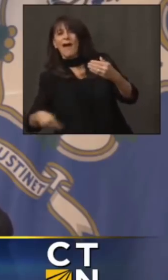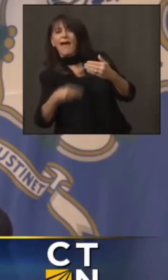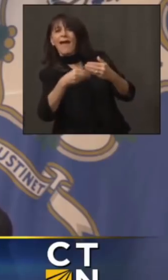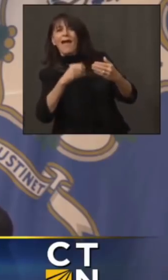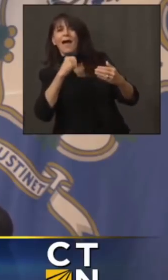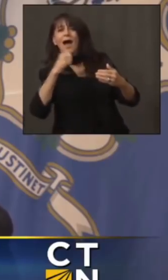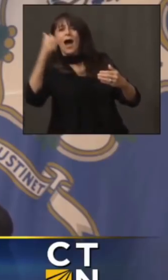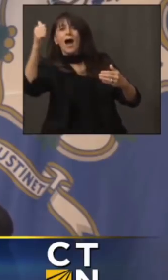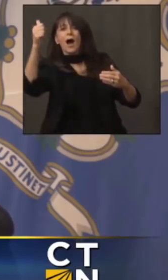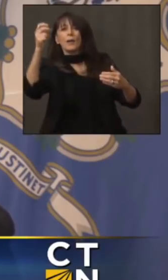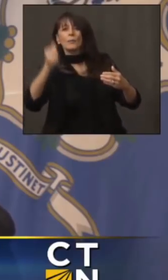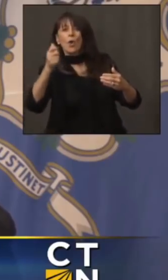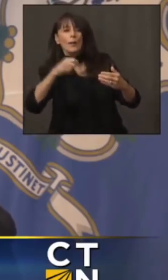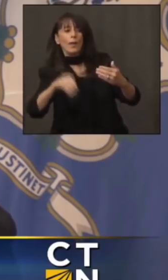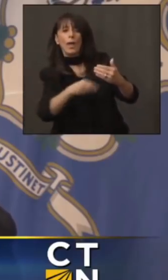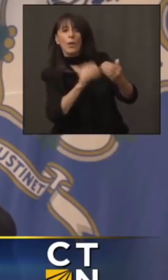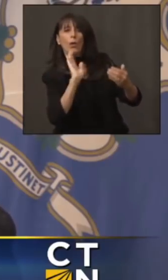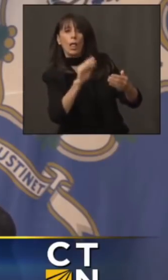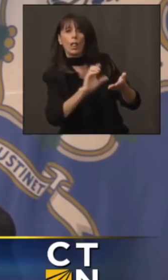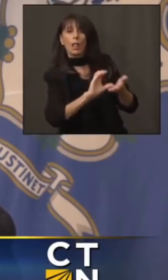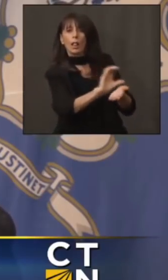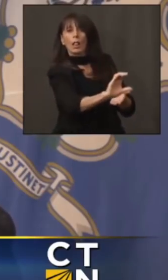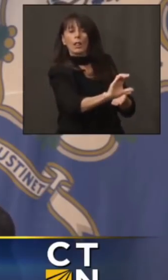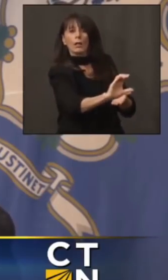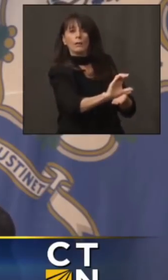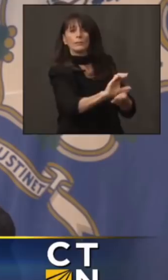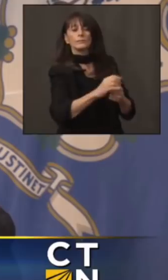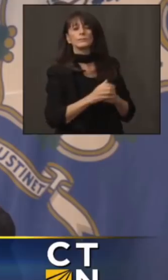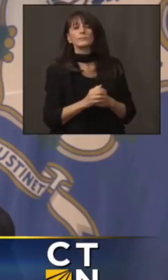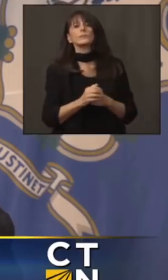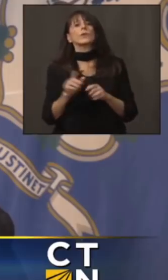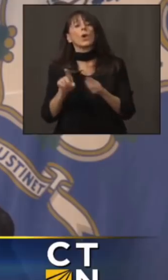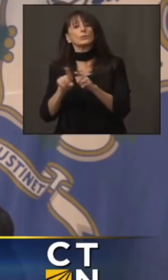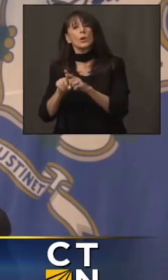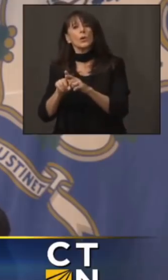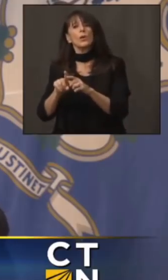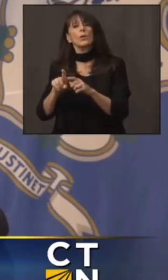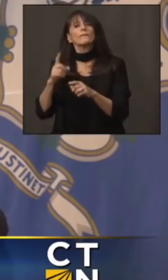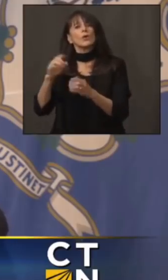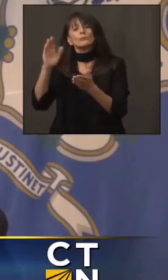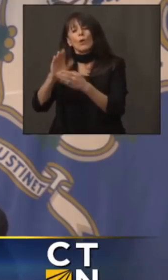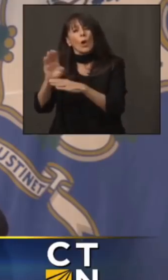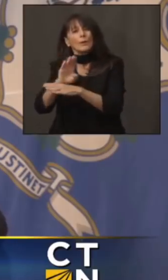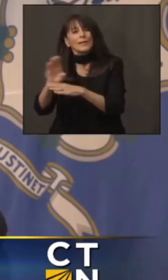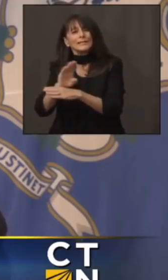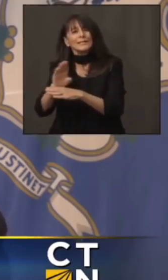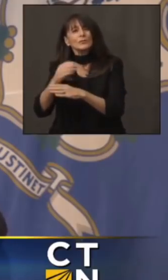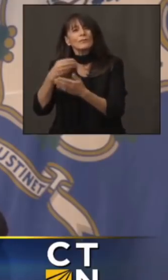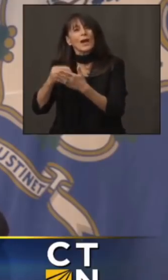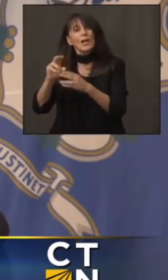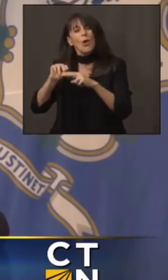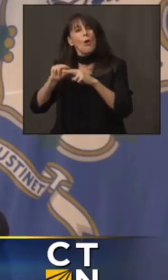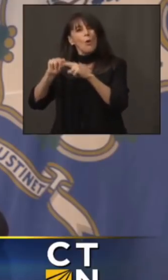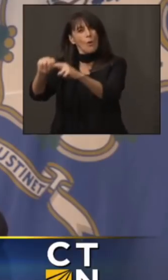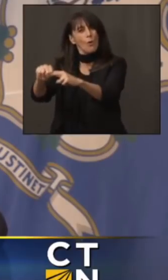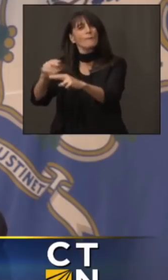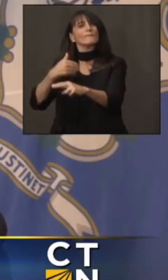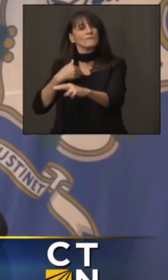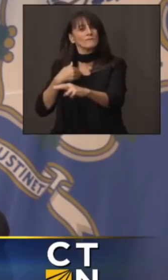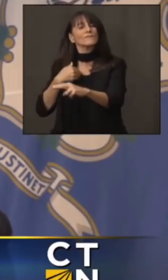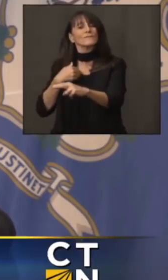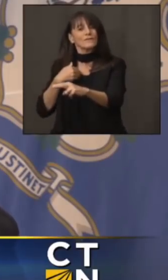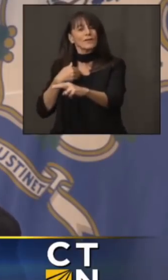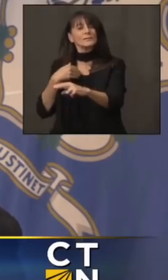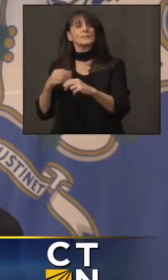of the time. In addition, we've got some small business loans that Commissioner David Lamont will be announcing in the next day or so